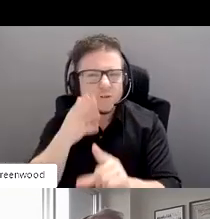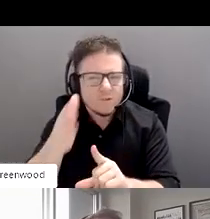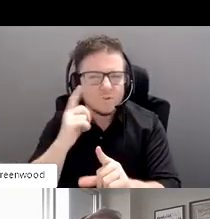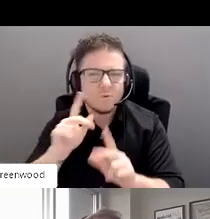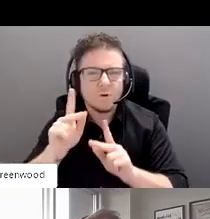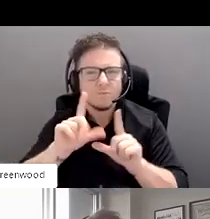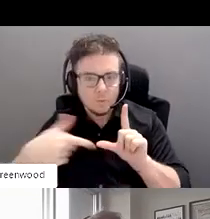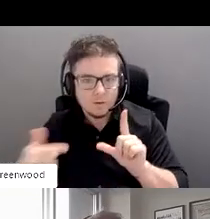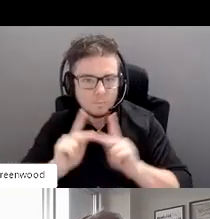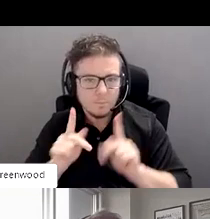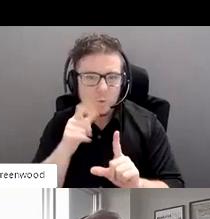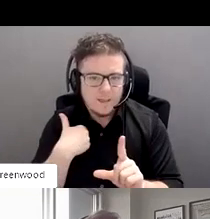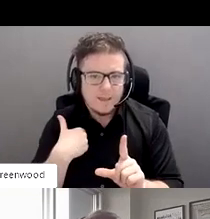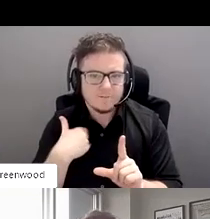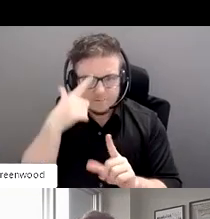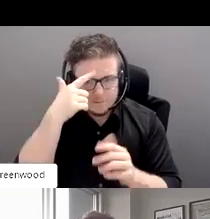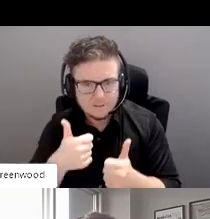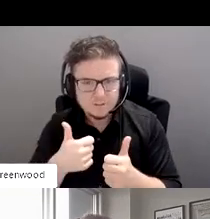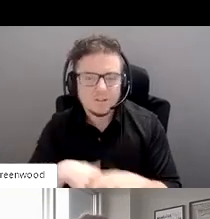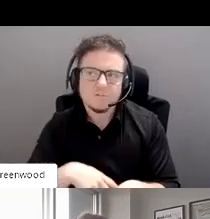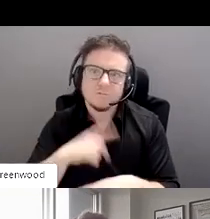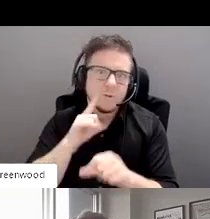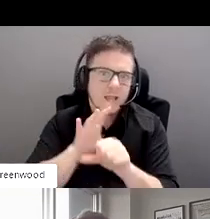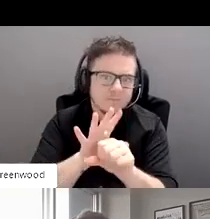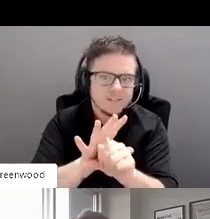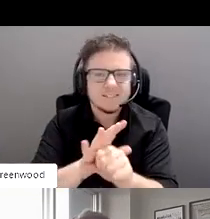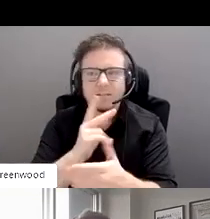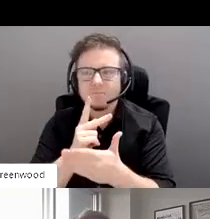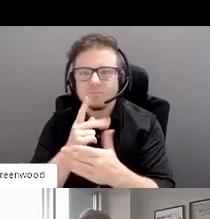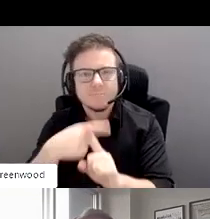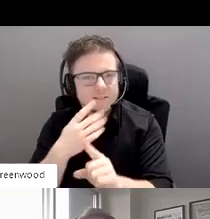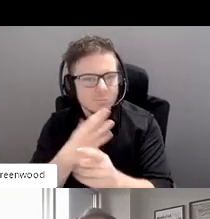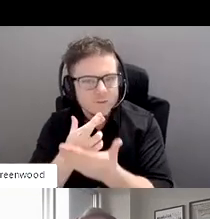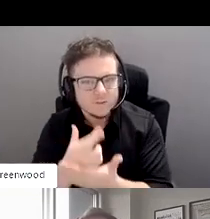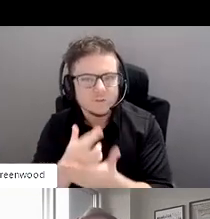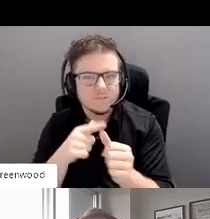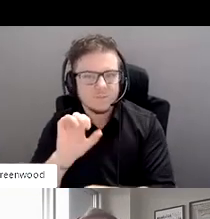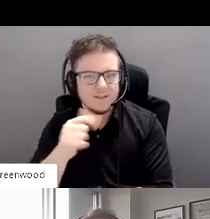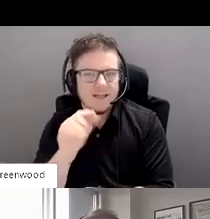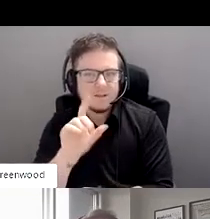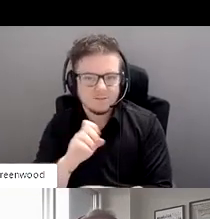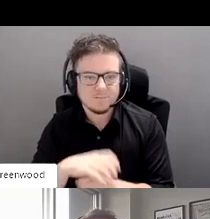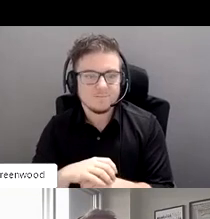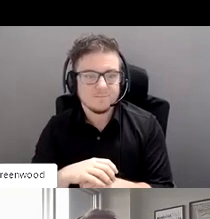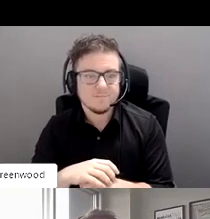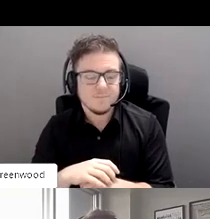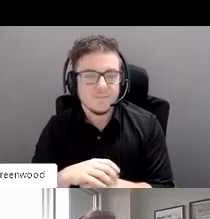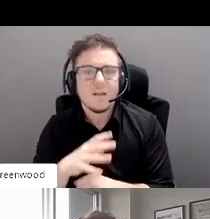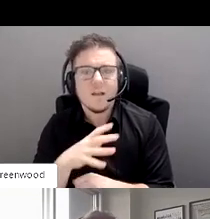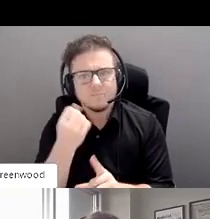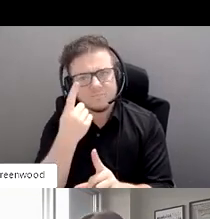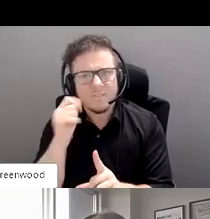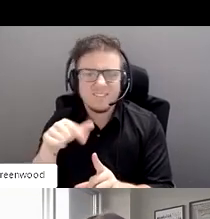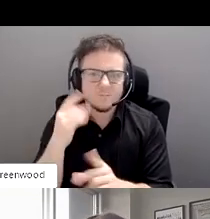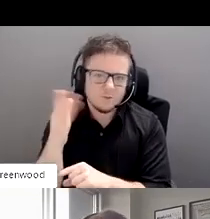at advocacy pieces as well as resources from Egale. And then as this presentation is for Elder Abuse